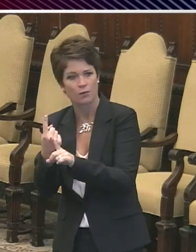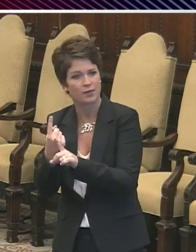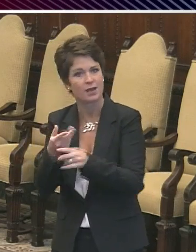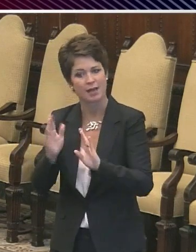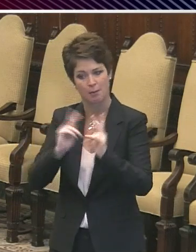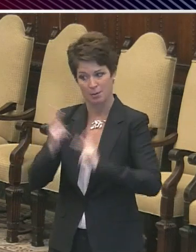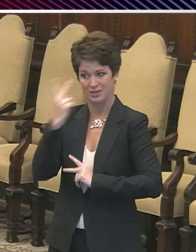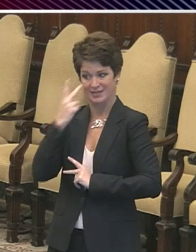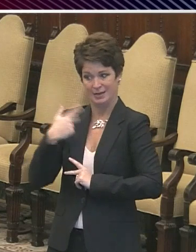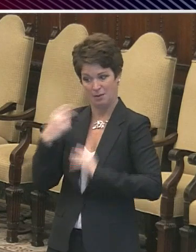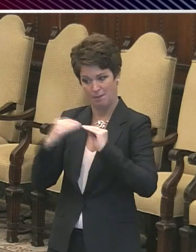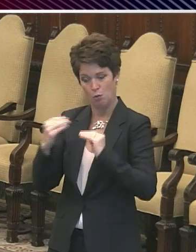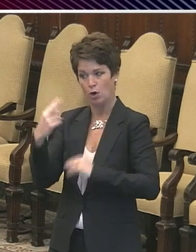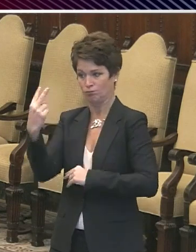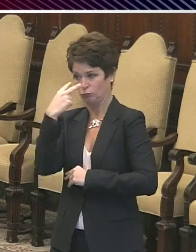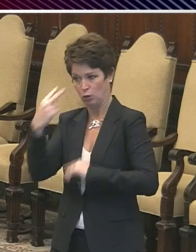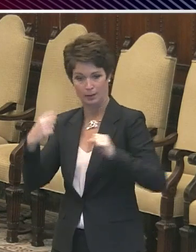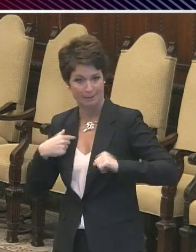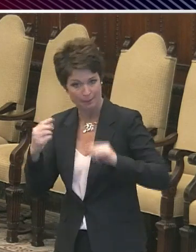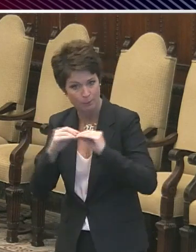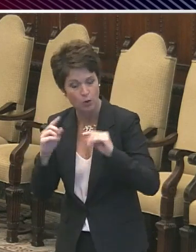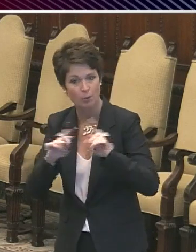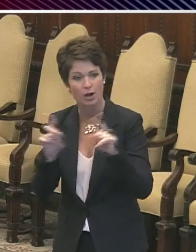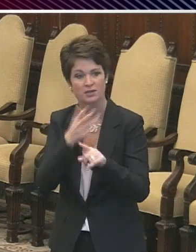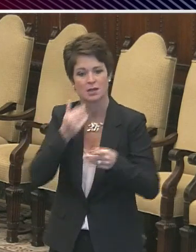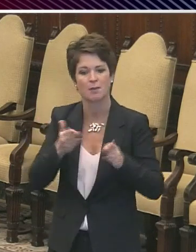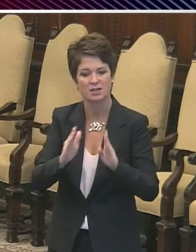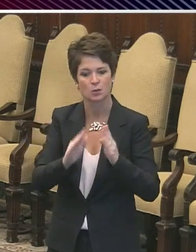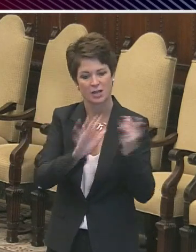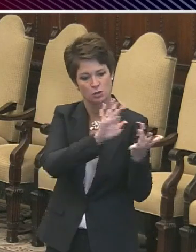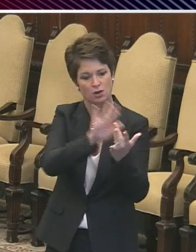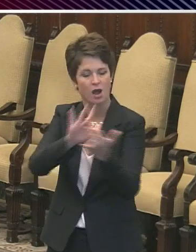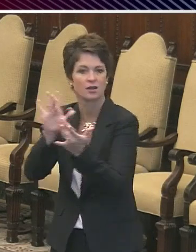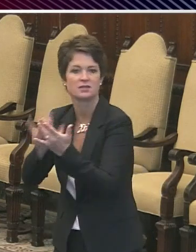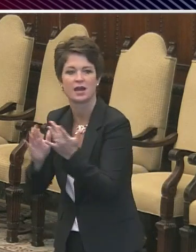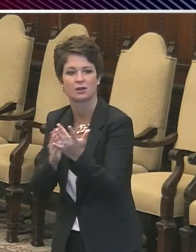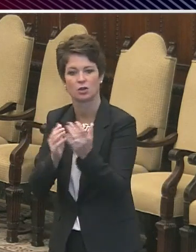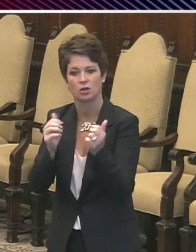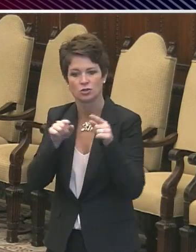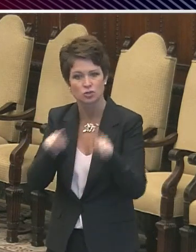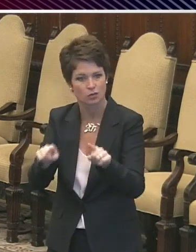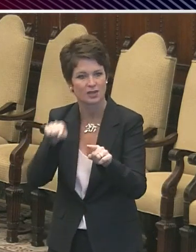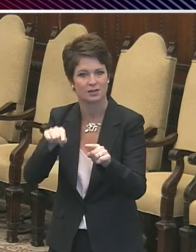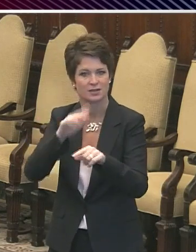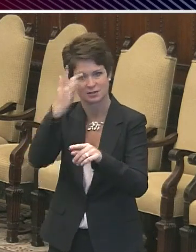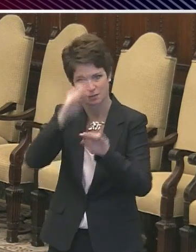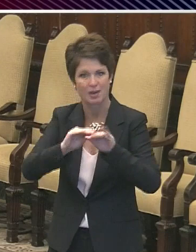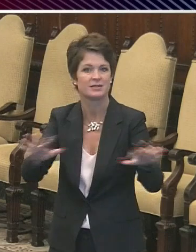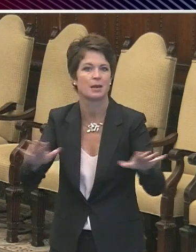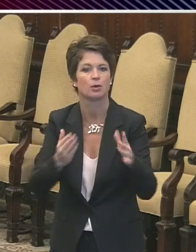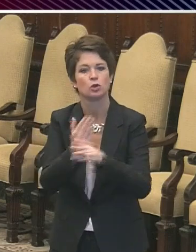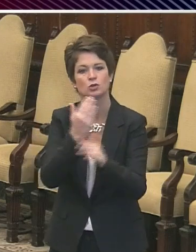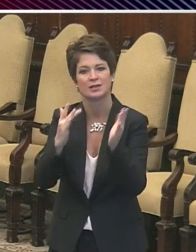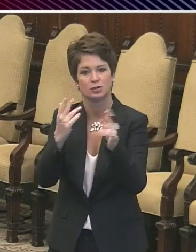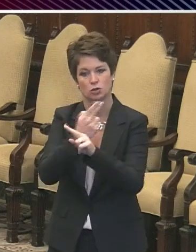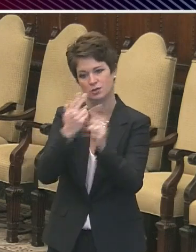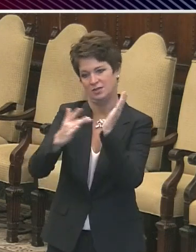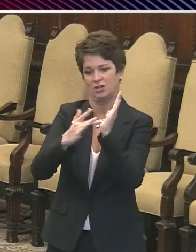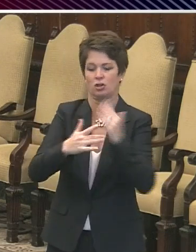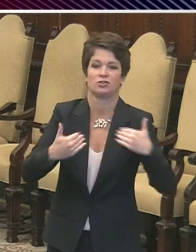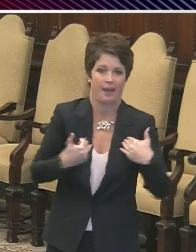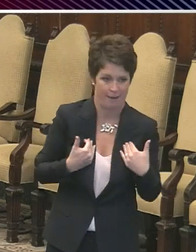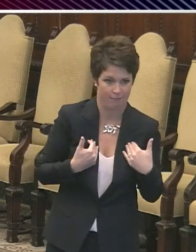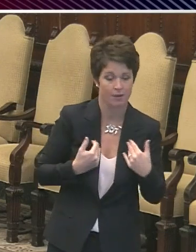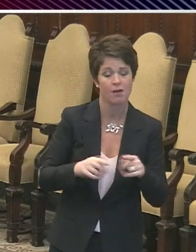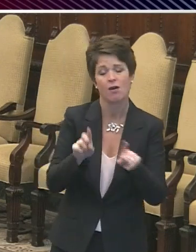people to see me more, but figuring out the best way to do this in the using the technology that we have,